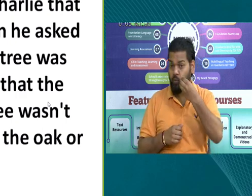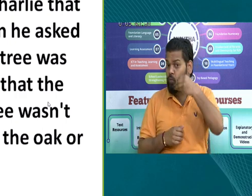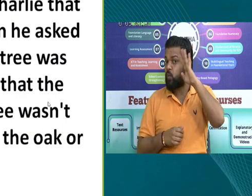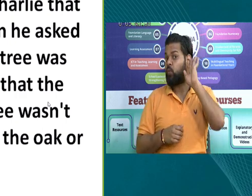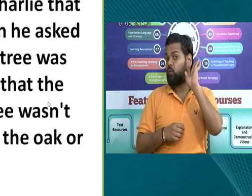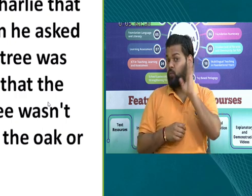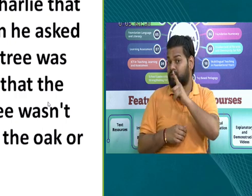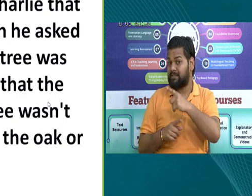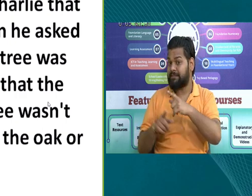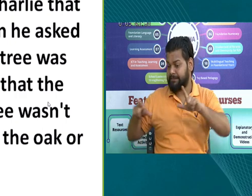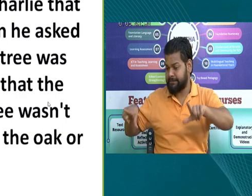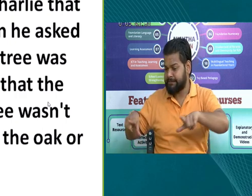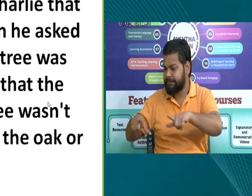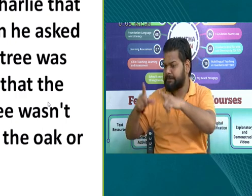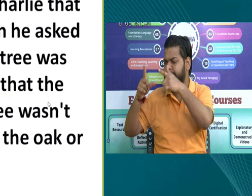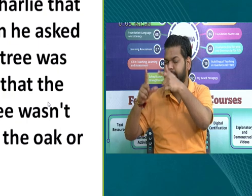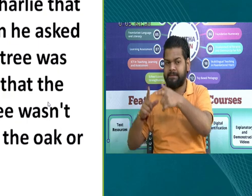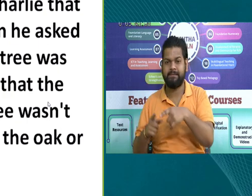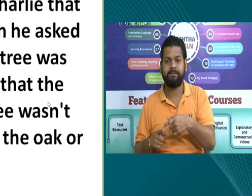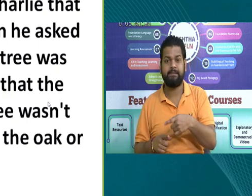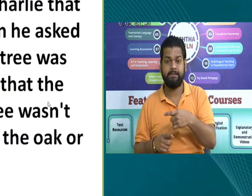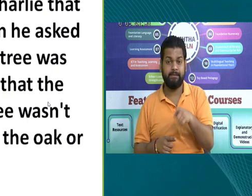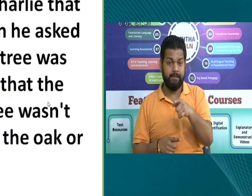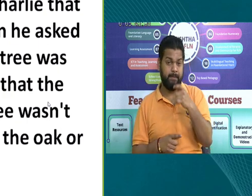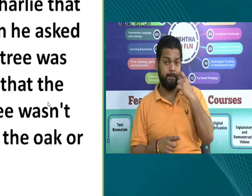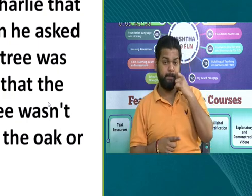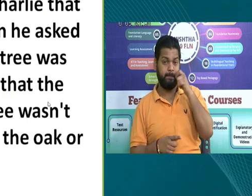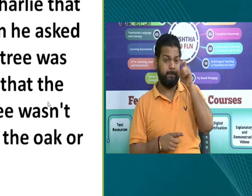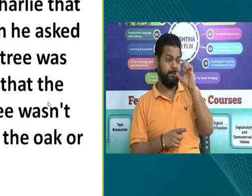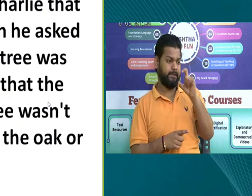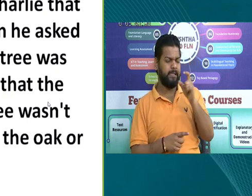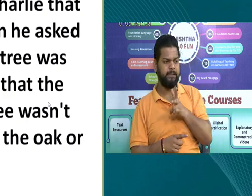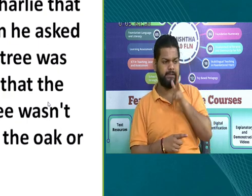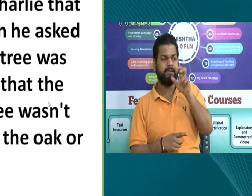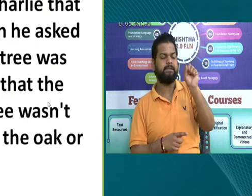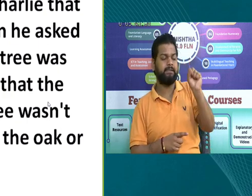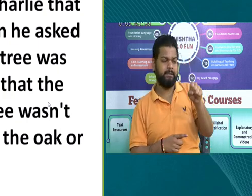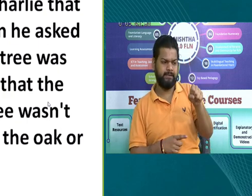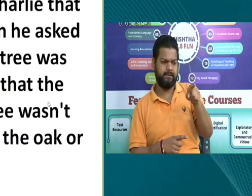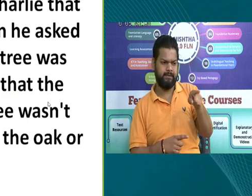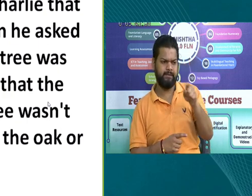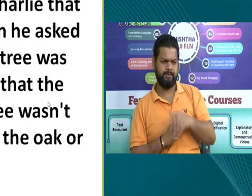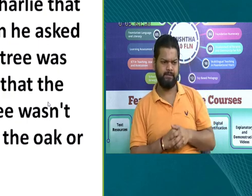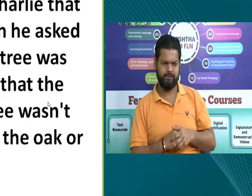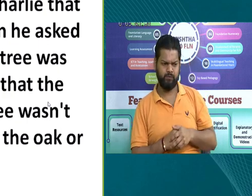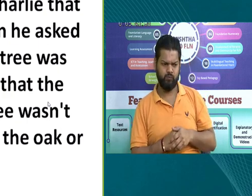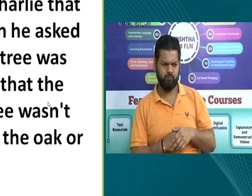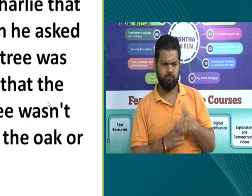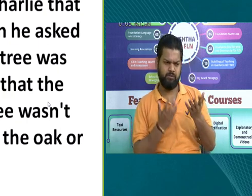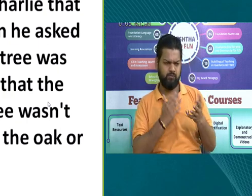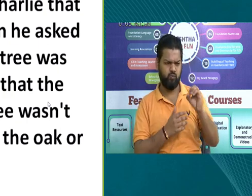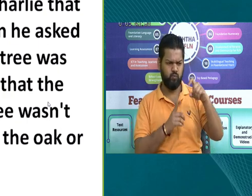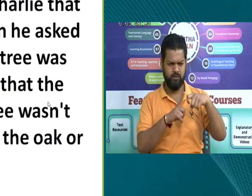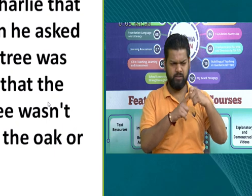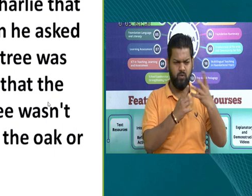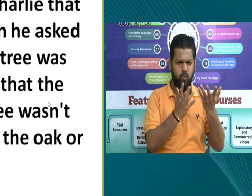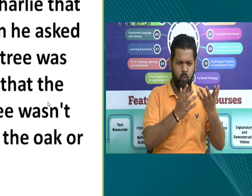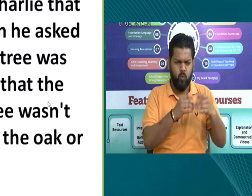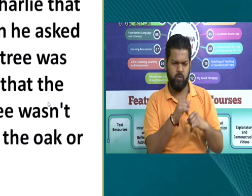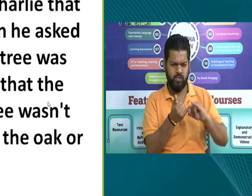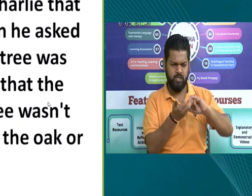Charlie said that the correct type of tree wasn't the Douglas fir or the oak or the